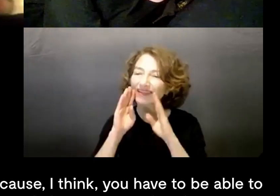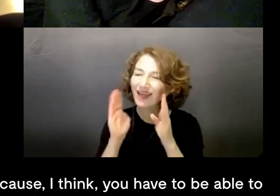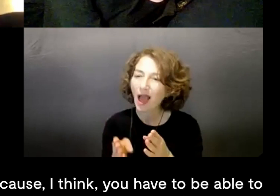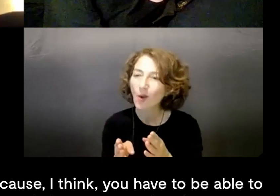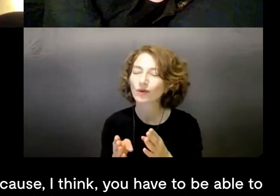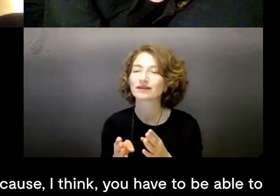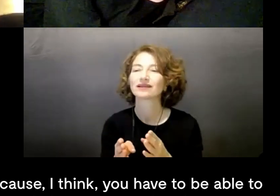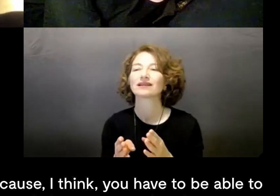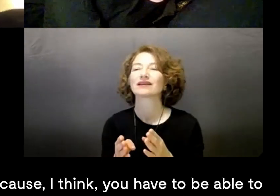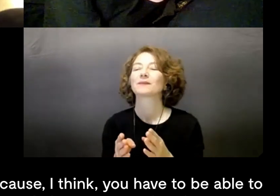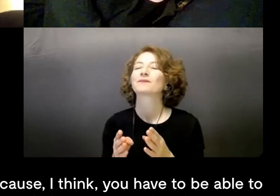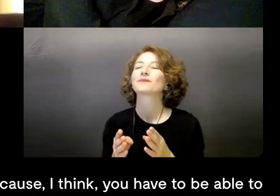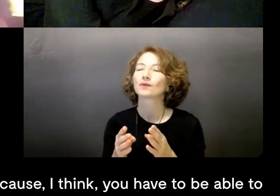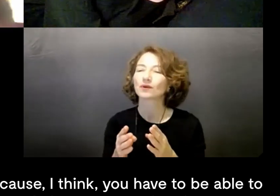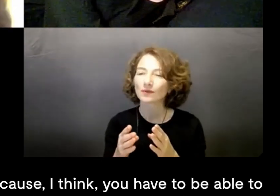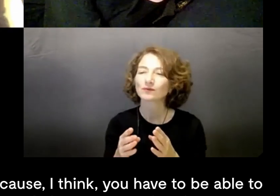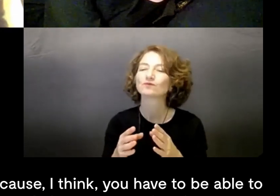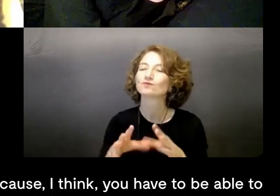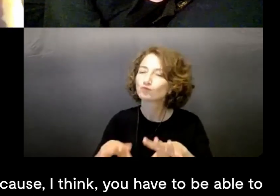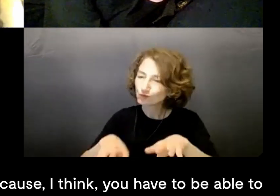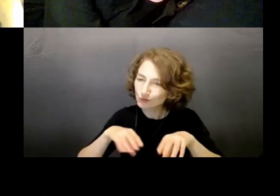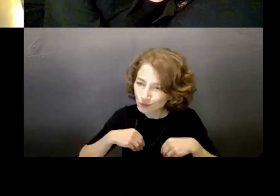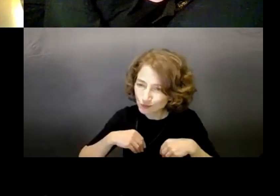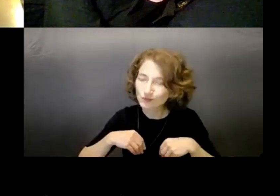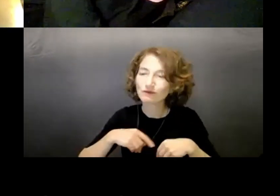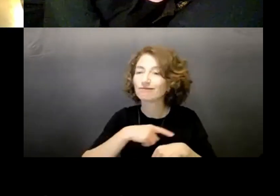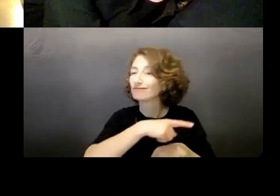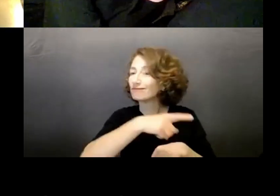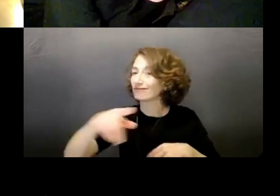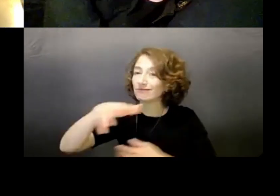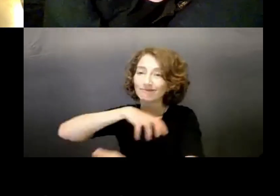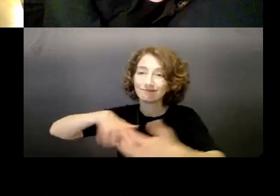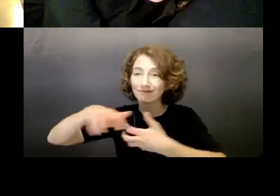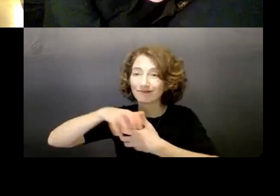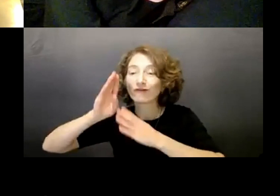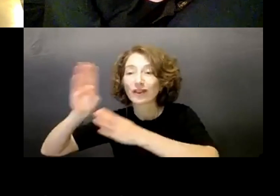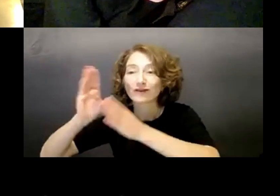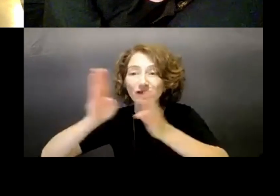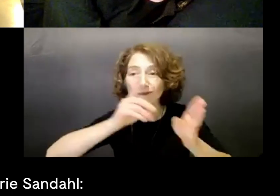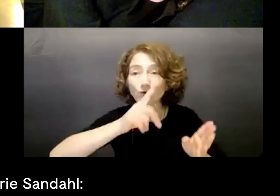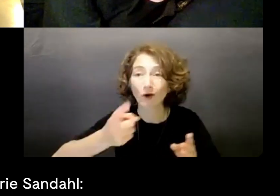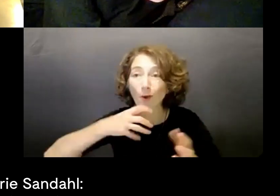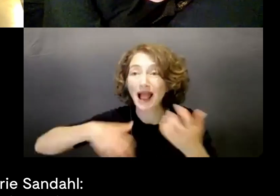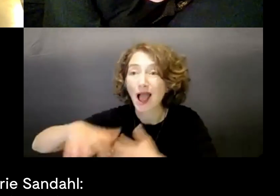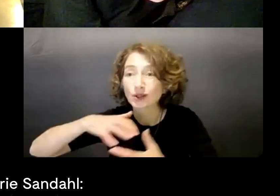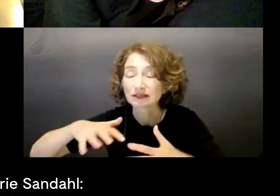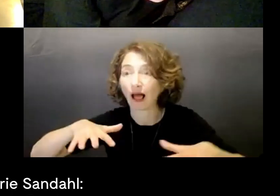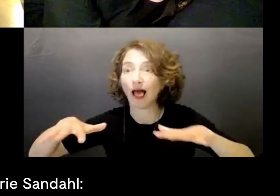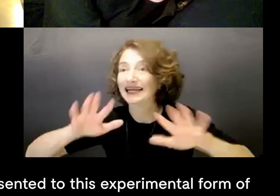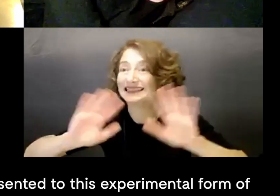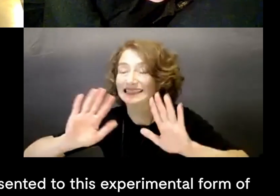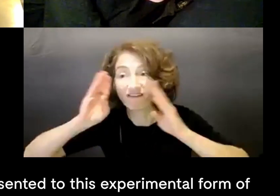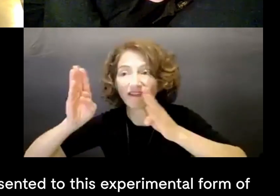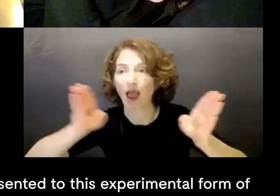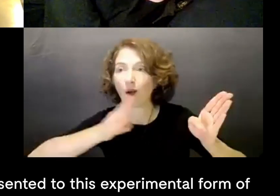to go with other people into a messy situation. You have to trust these people. This is